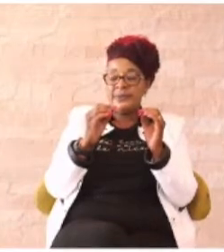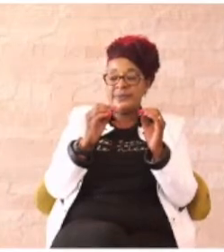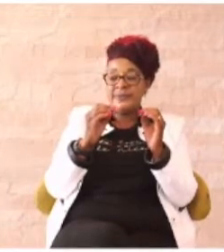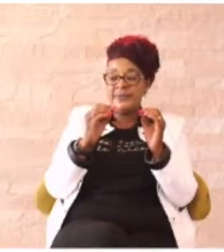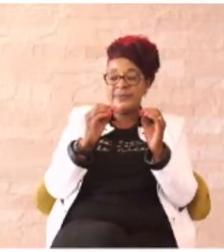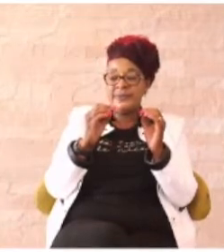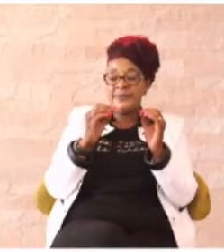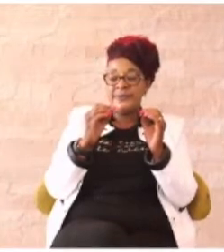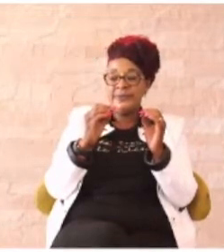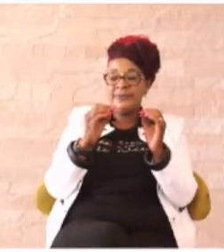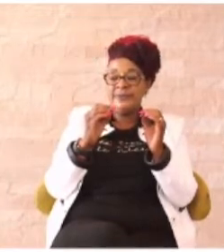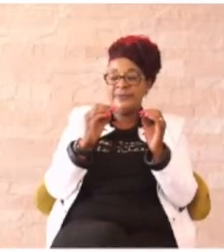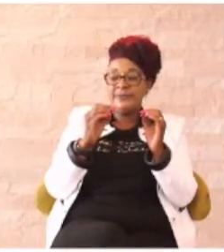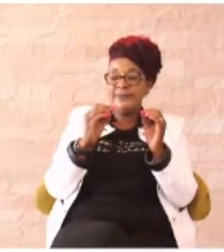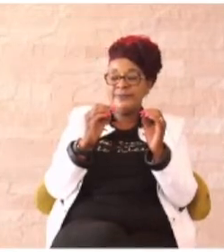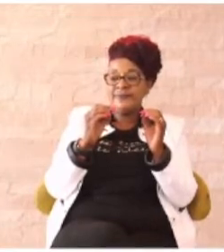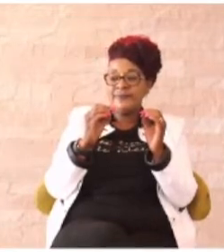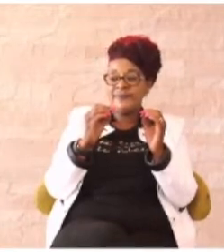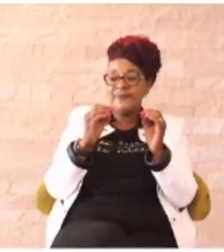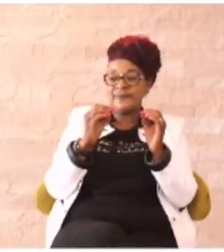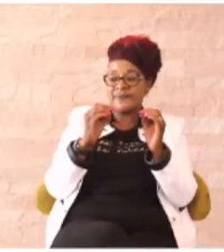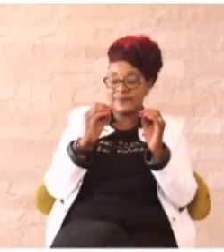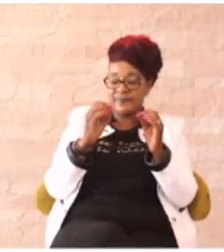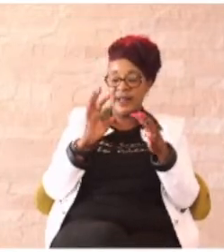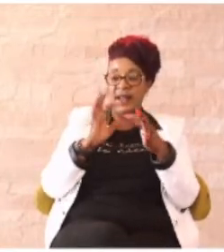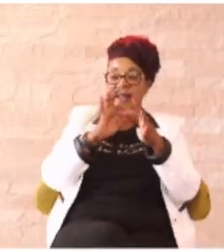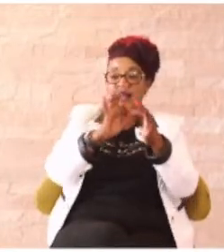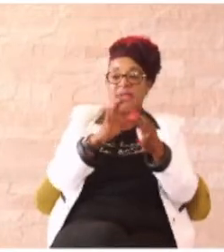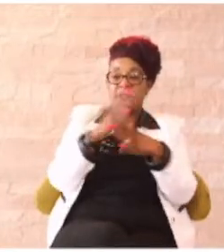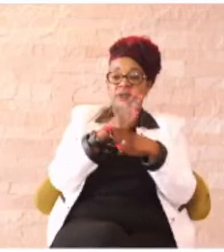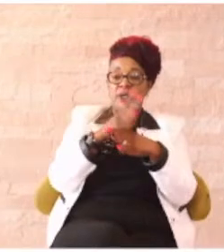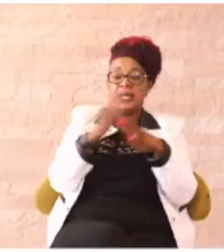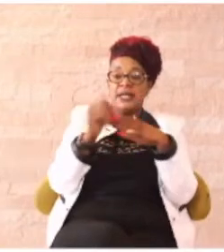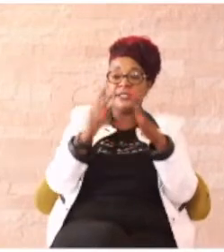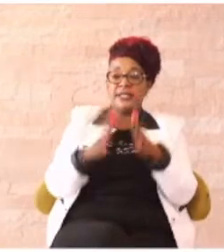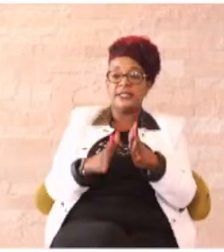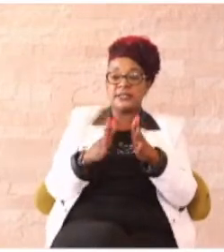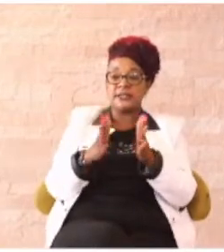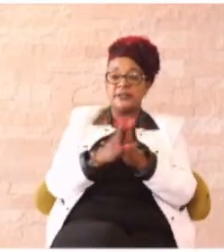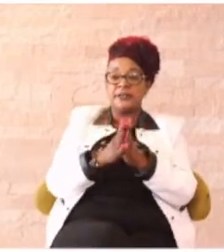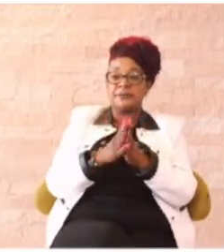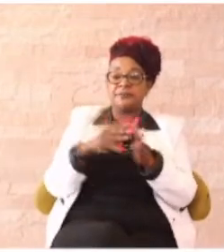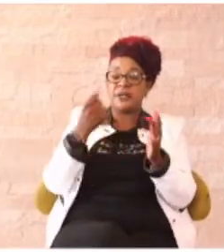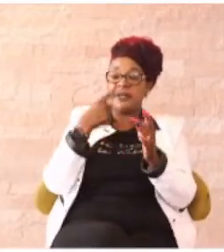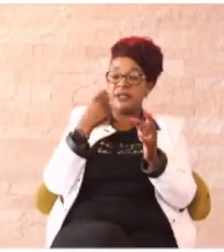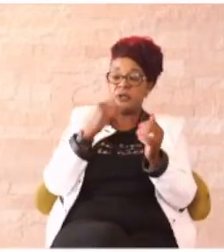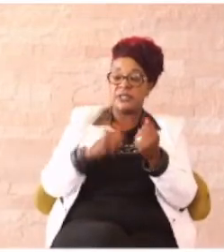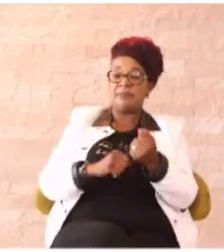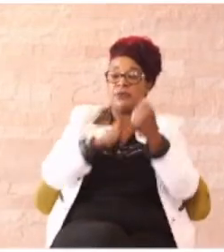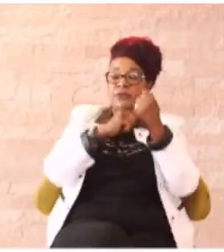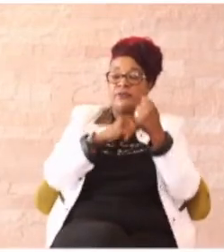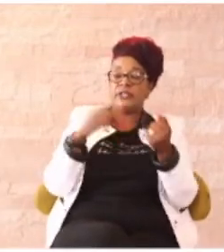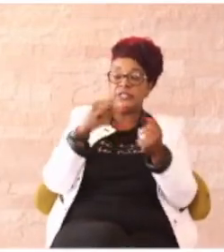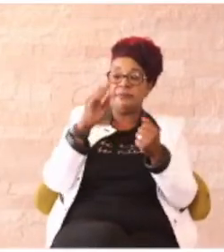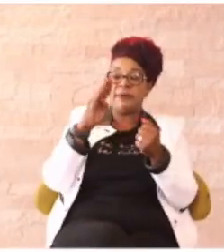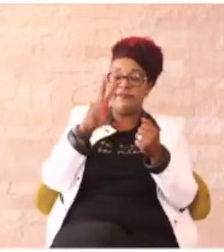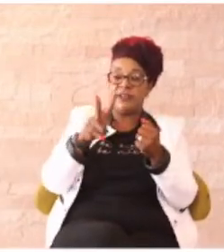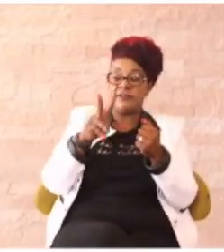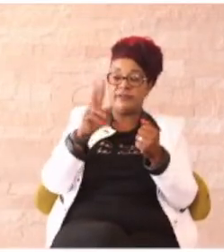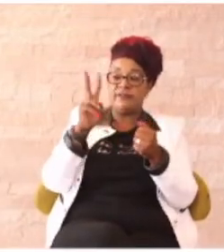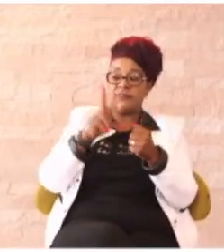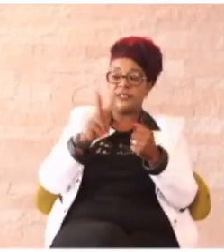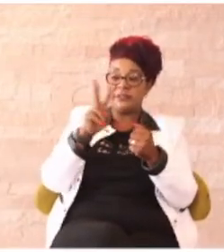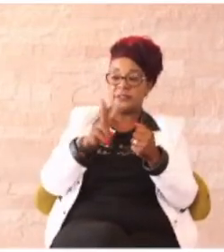law activists. Link between the legal service and medical support for the GBV victims is very